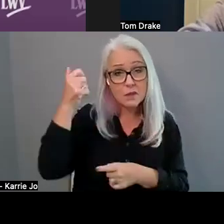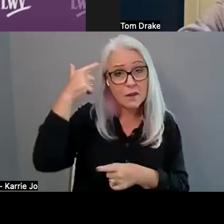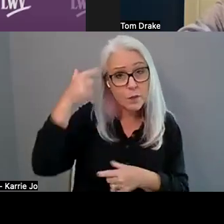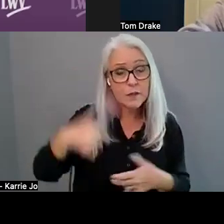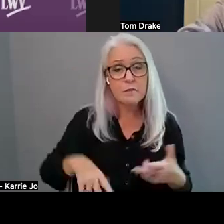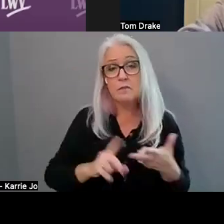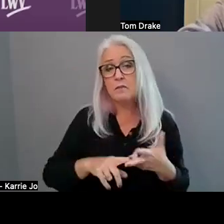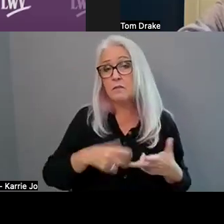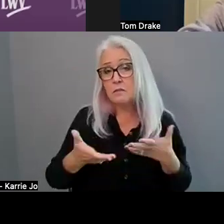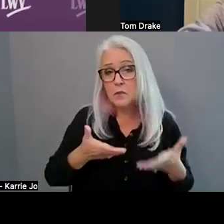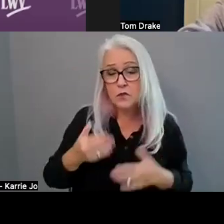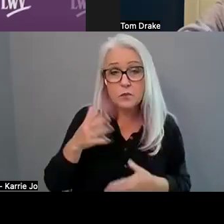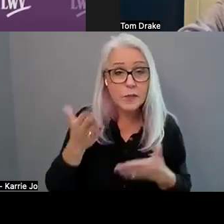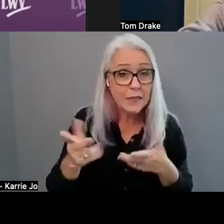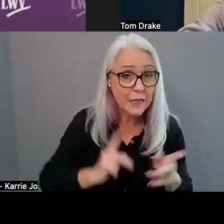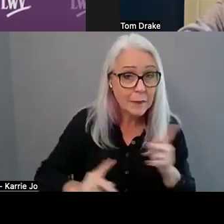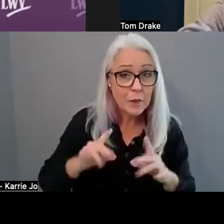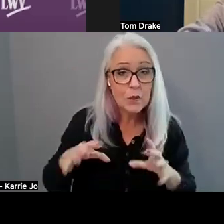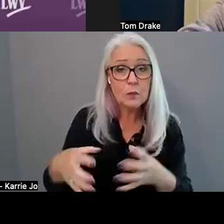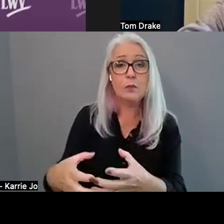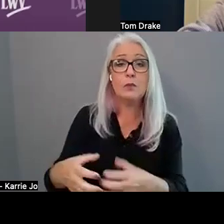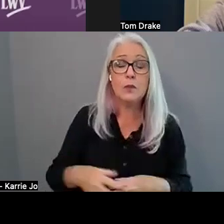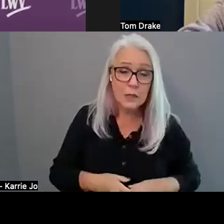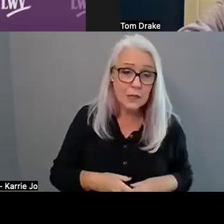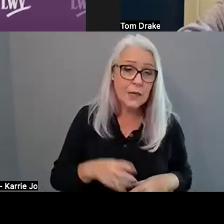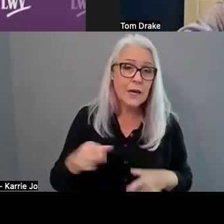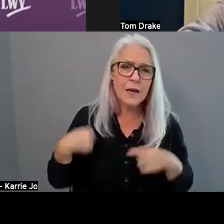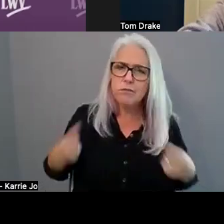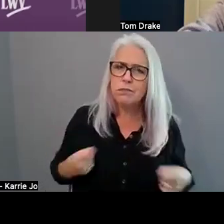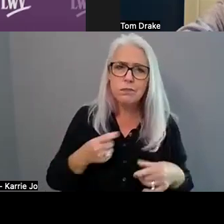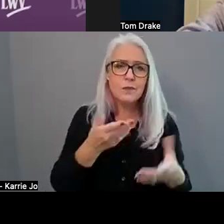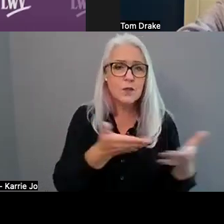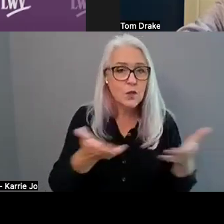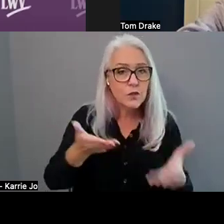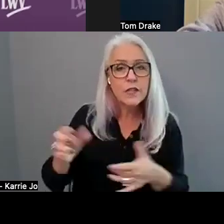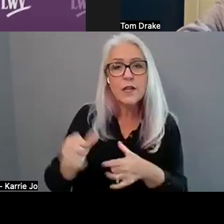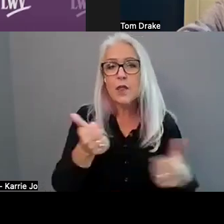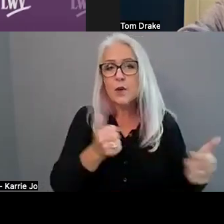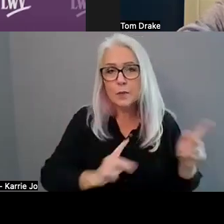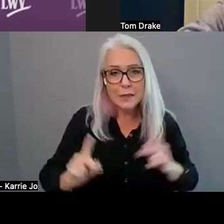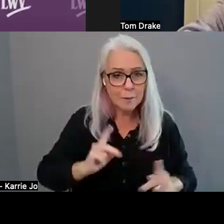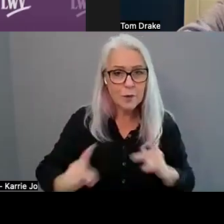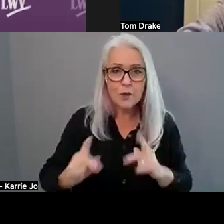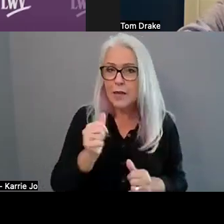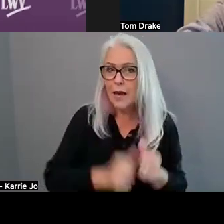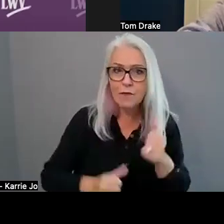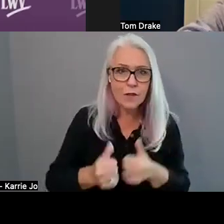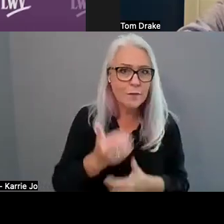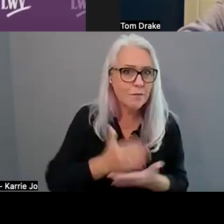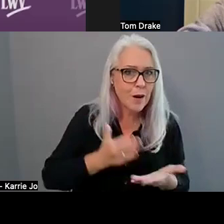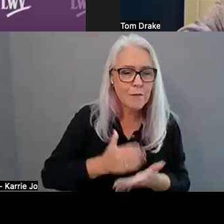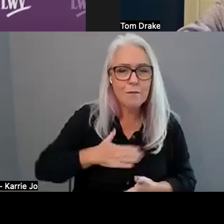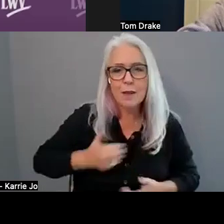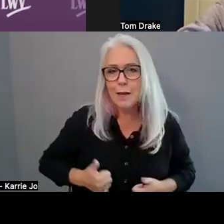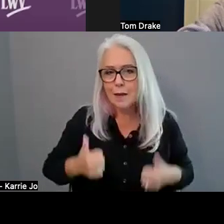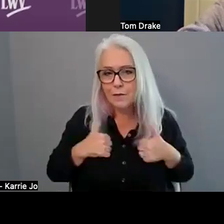to people. I've spent my entire working life to serve others in every aspect of what I've done, and it's